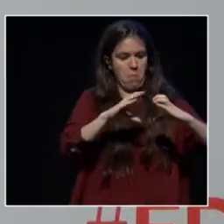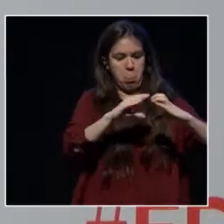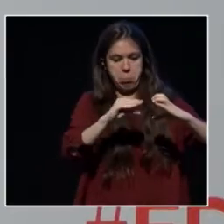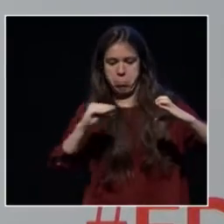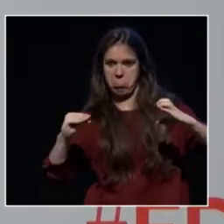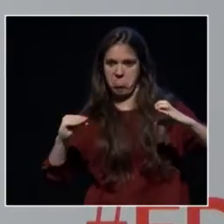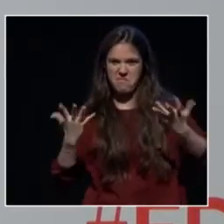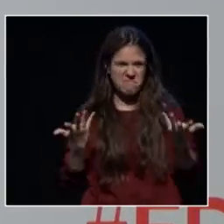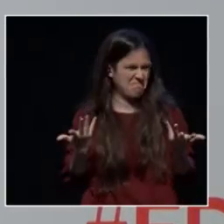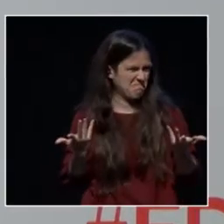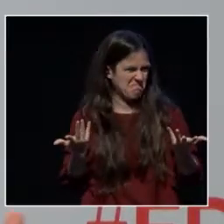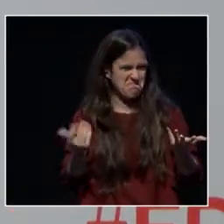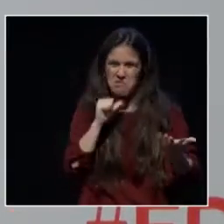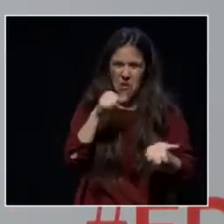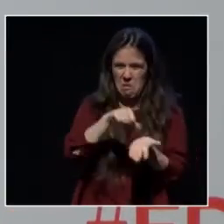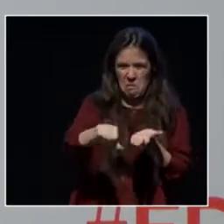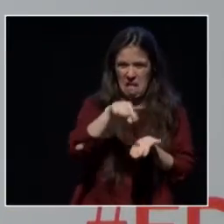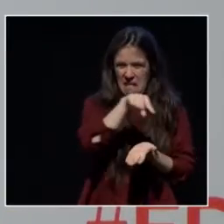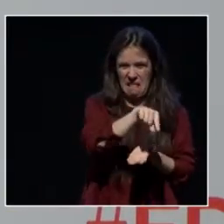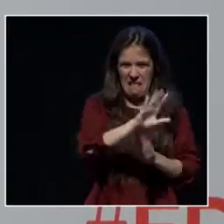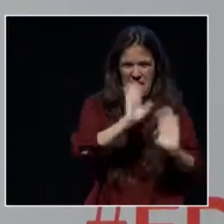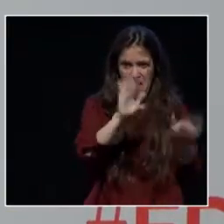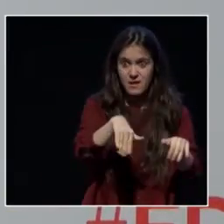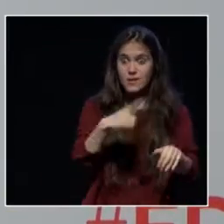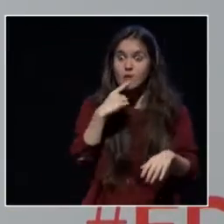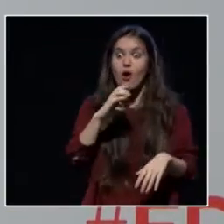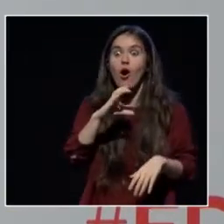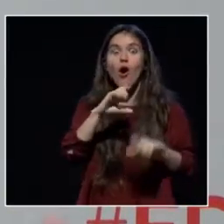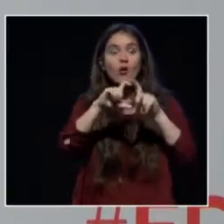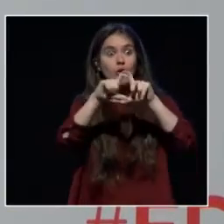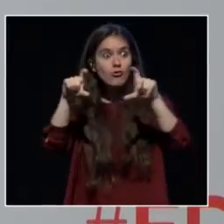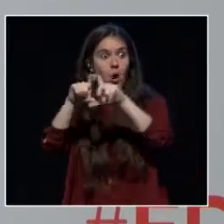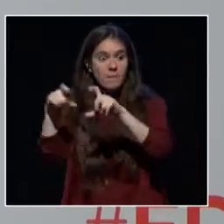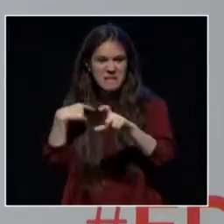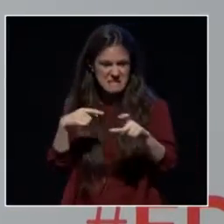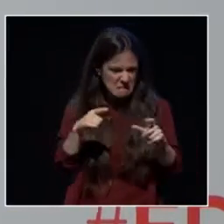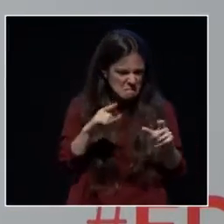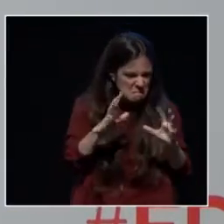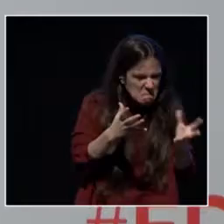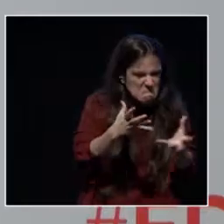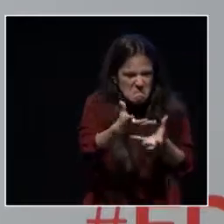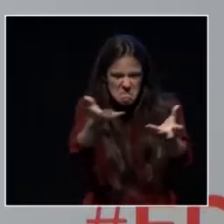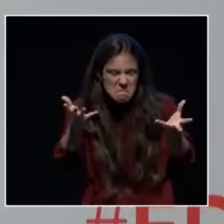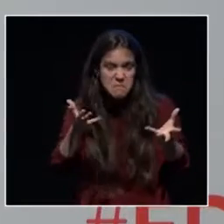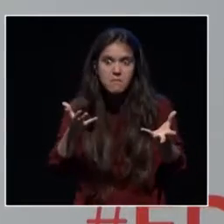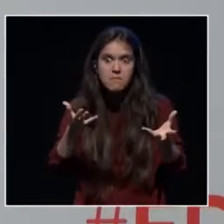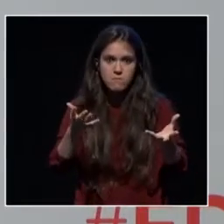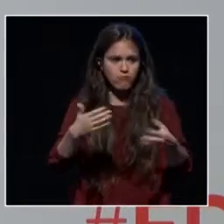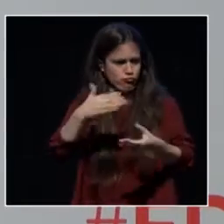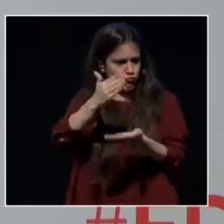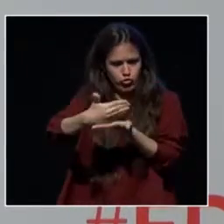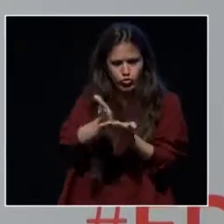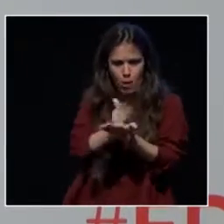nobody wants to buy it. So what this company is doing, buy up all the ugly vegetables, chop it off,